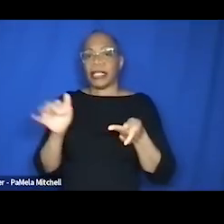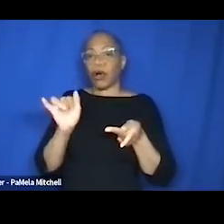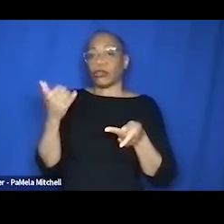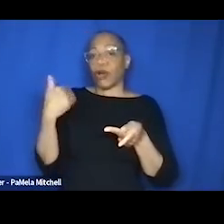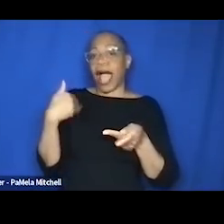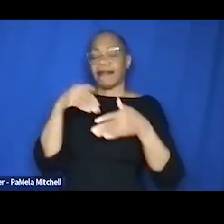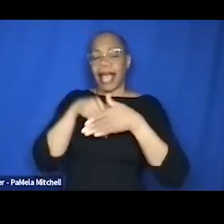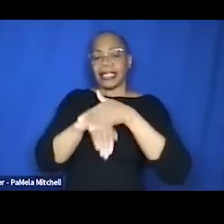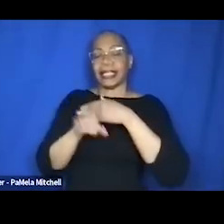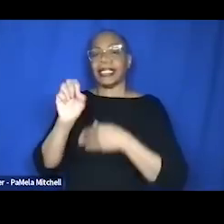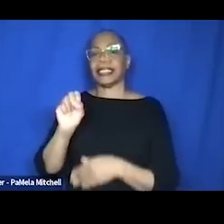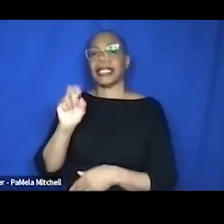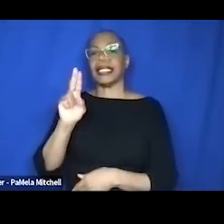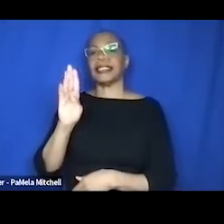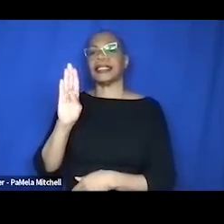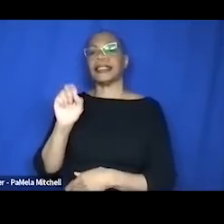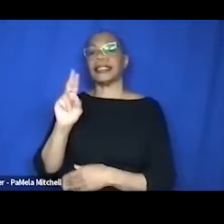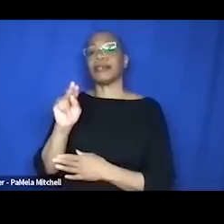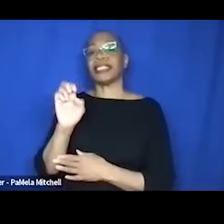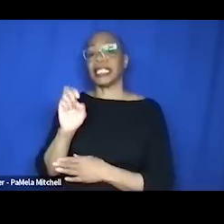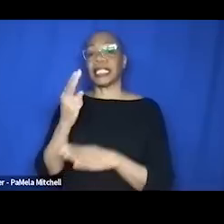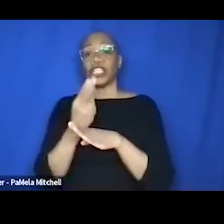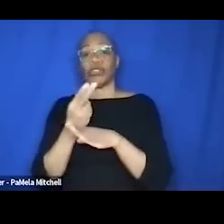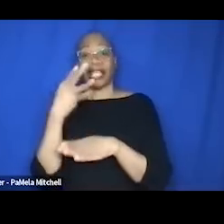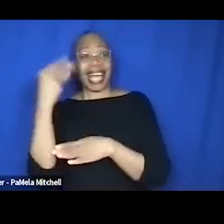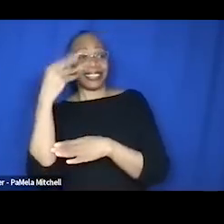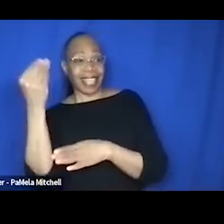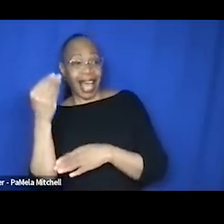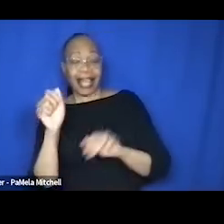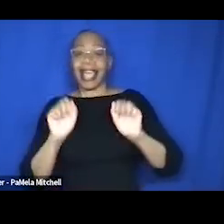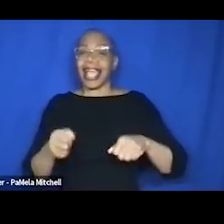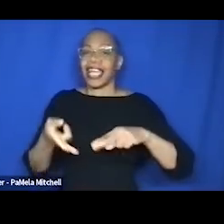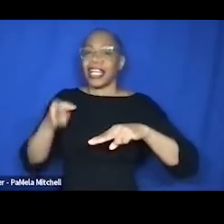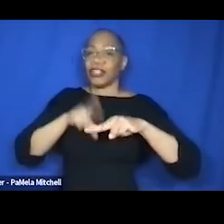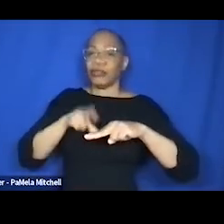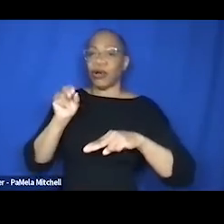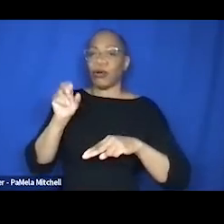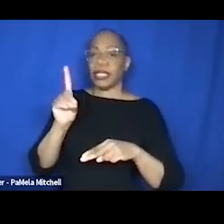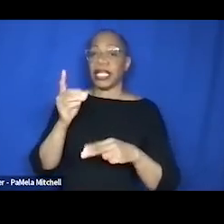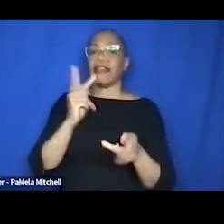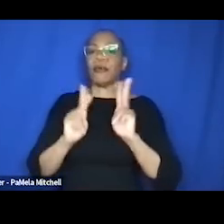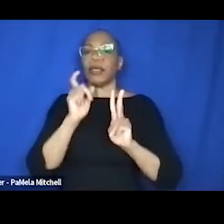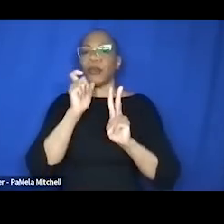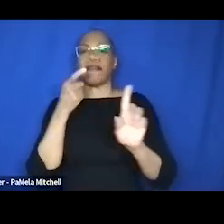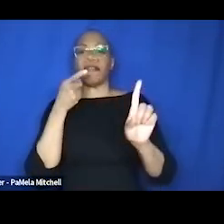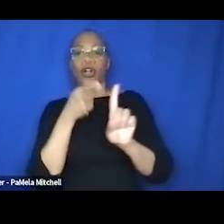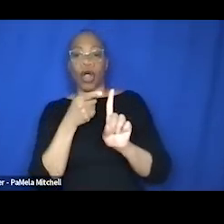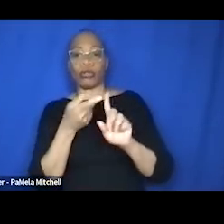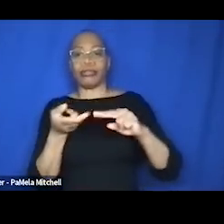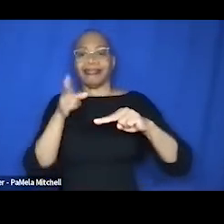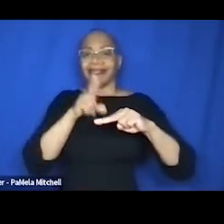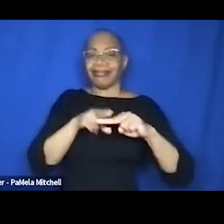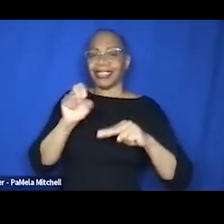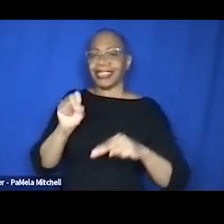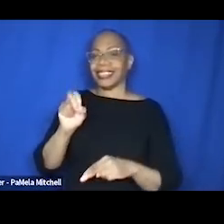substances and using outside can increase someone's risk of overdose. For people who have a goal to decrease or stop their substance use, it can be very challenging when they're in